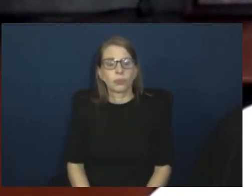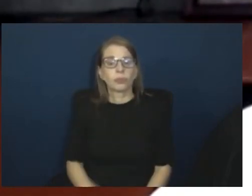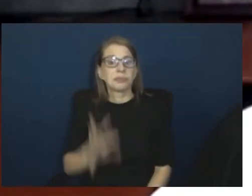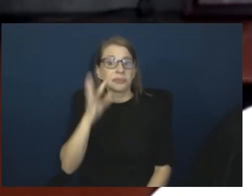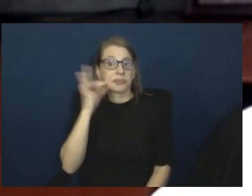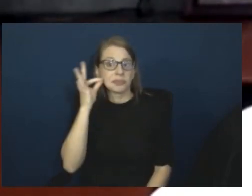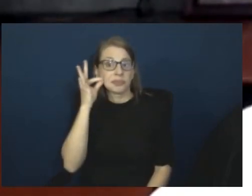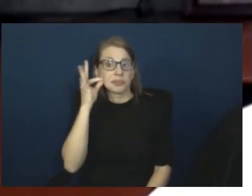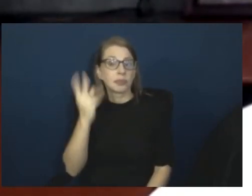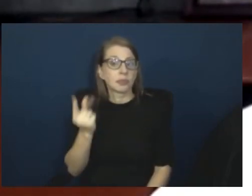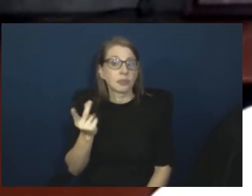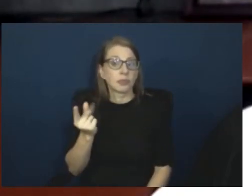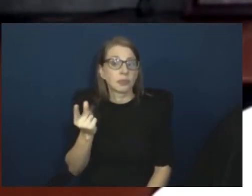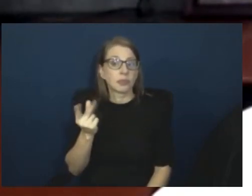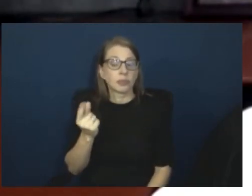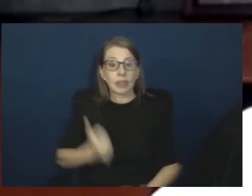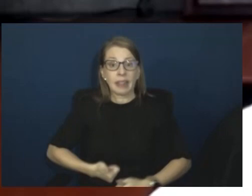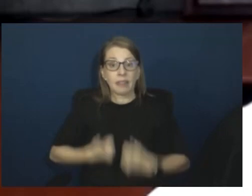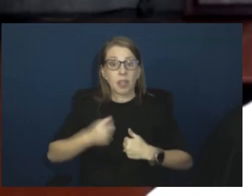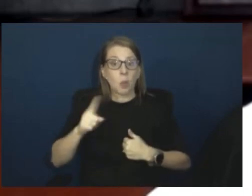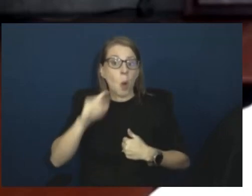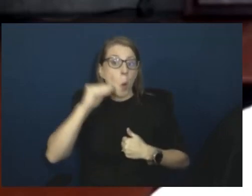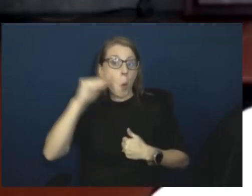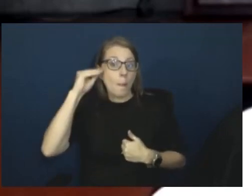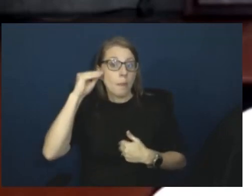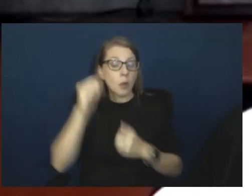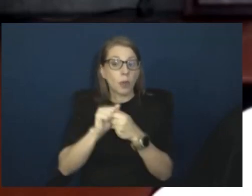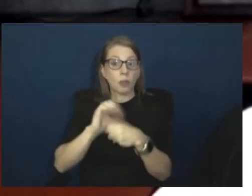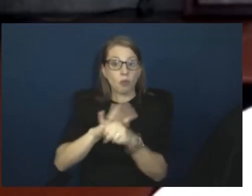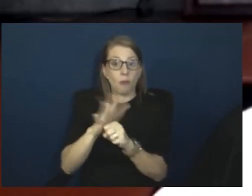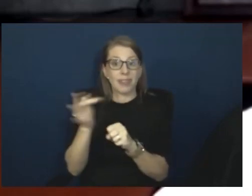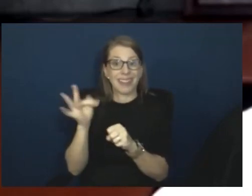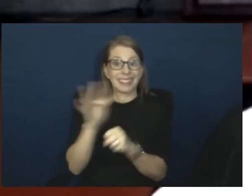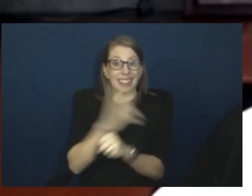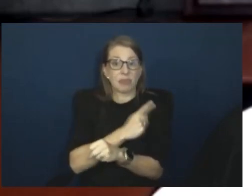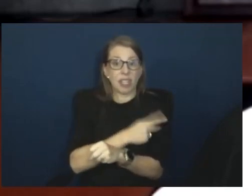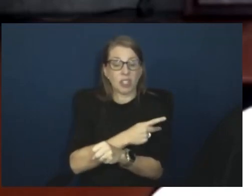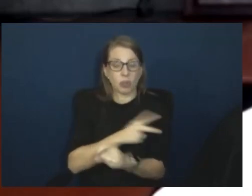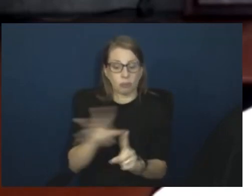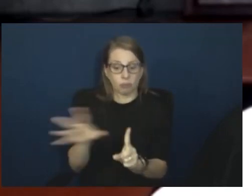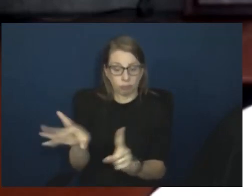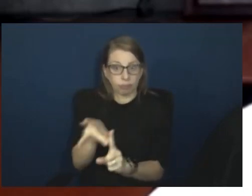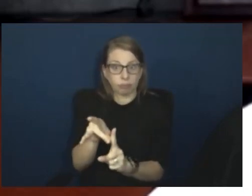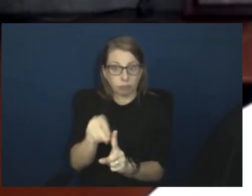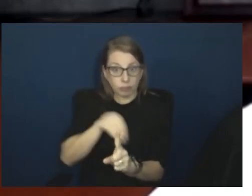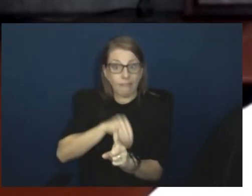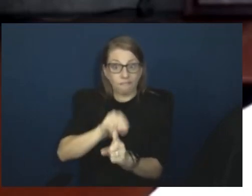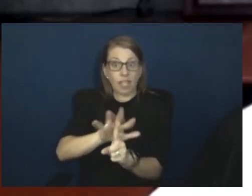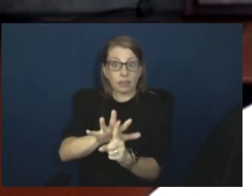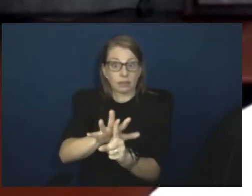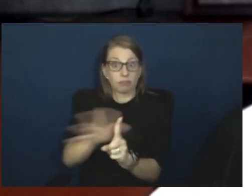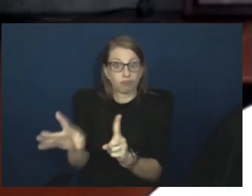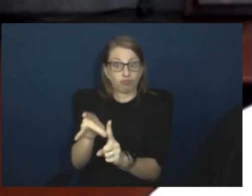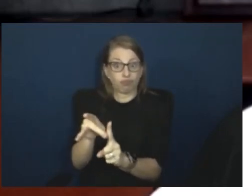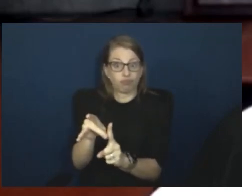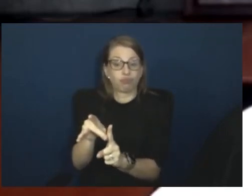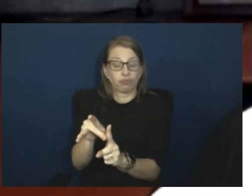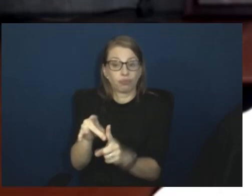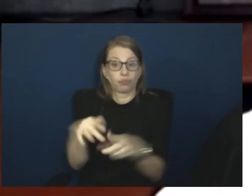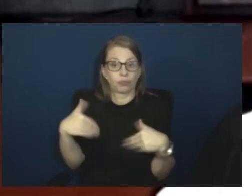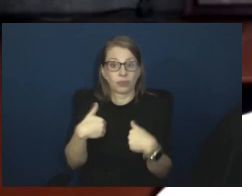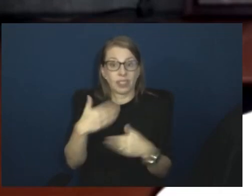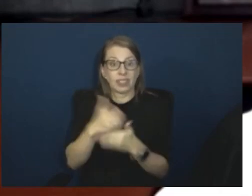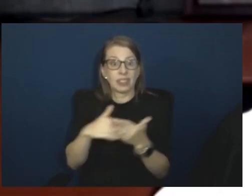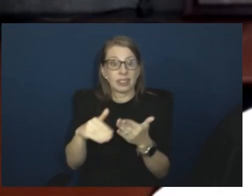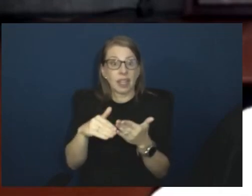cats and dogs living in households with COVID-19 patients also got infected, and some of them even